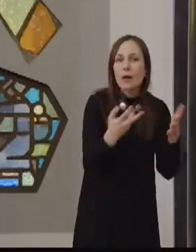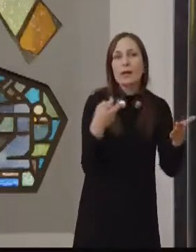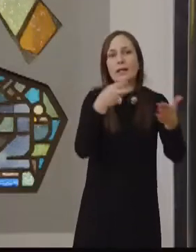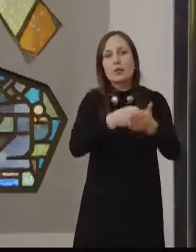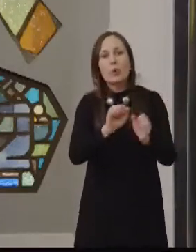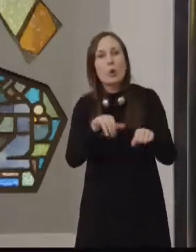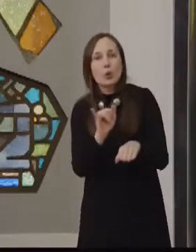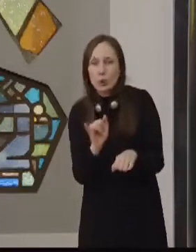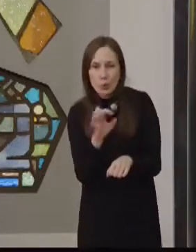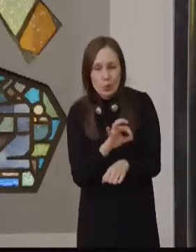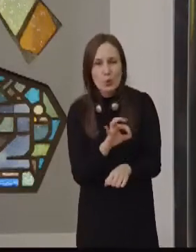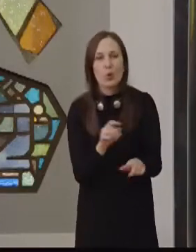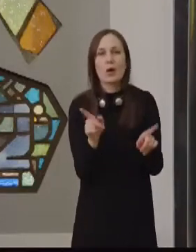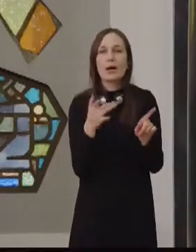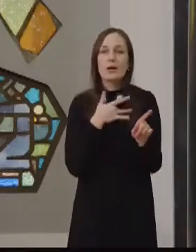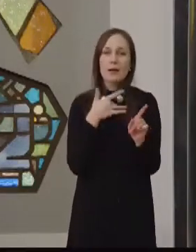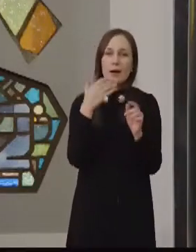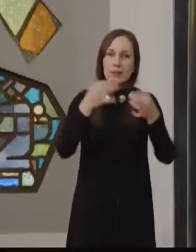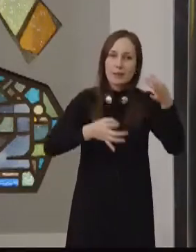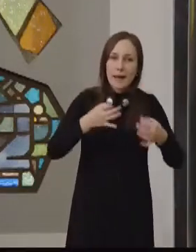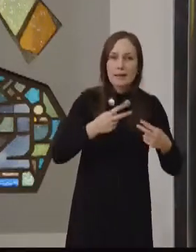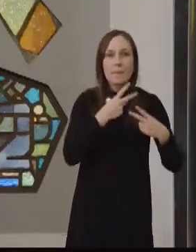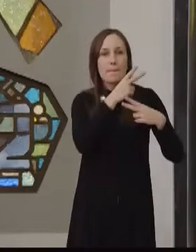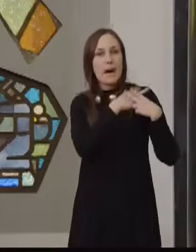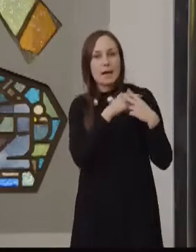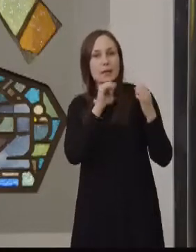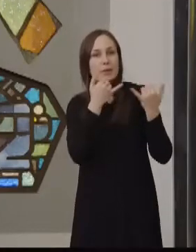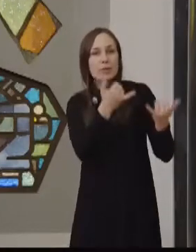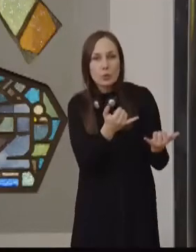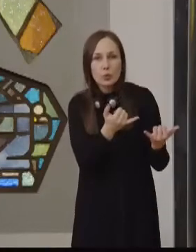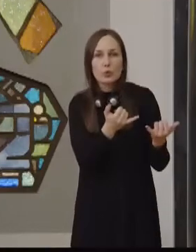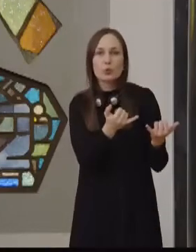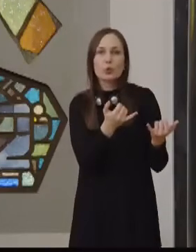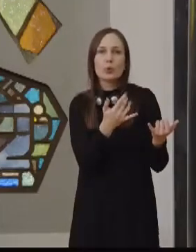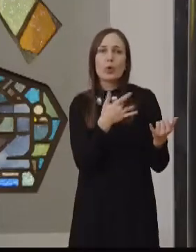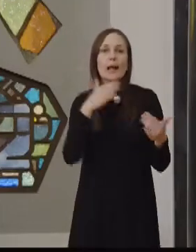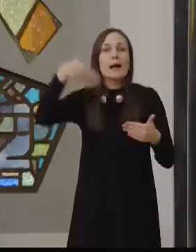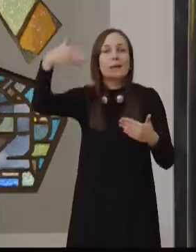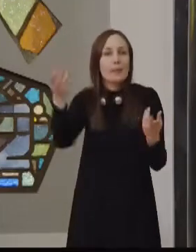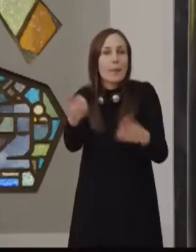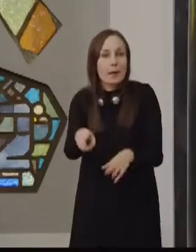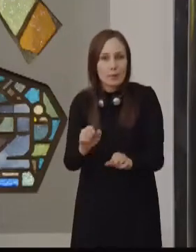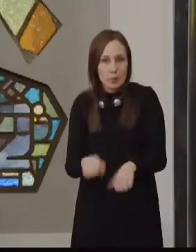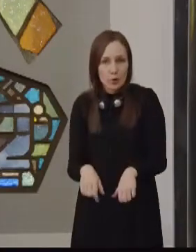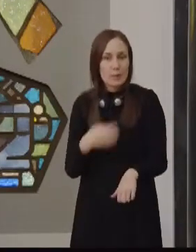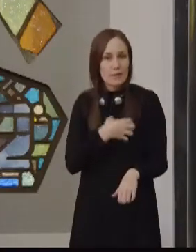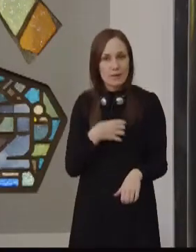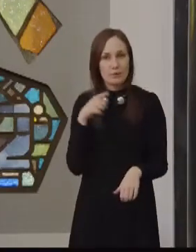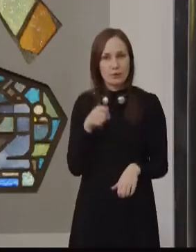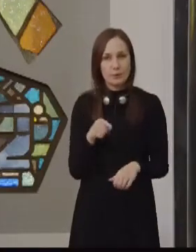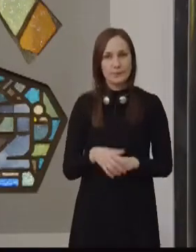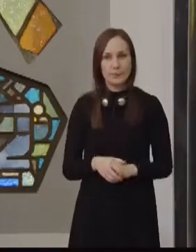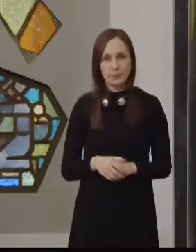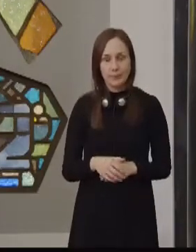definitions about the partnership. We can talk about the people who have submitted the law on partnership. We can speak about the rights to be provided